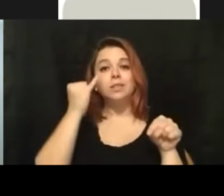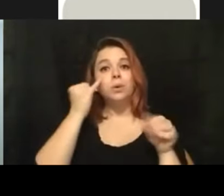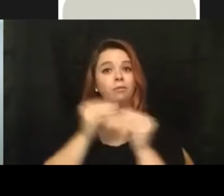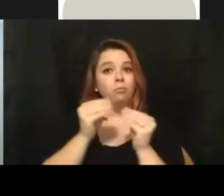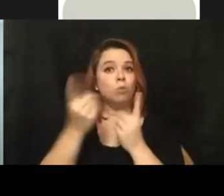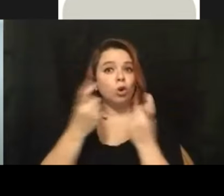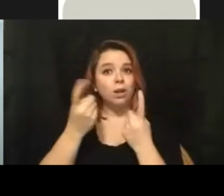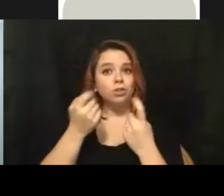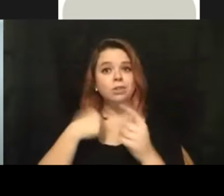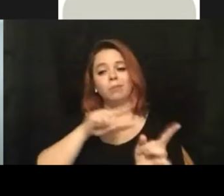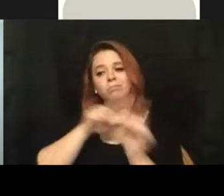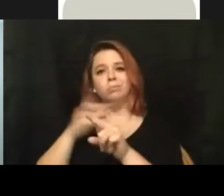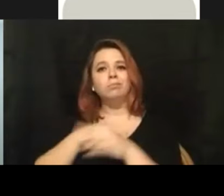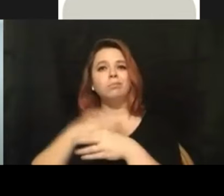so.